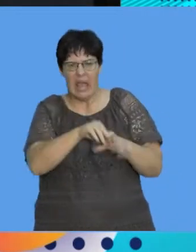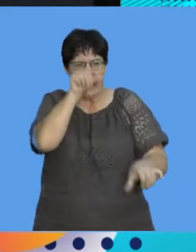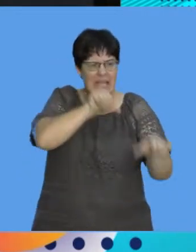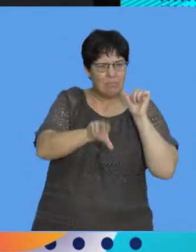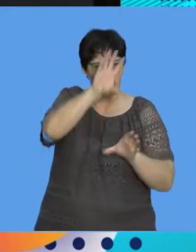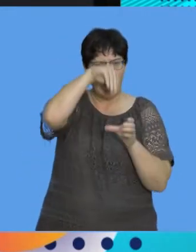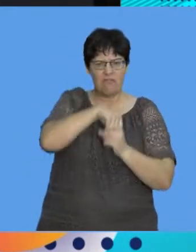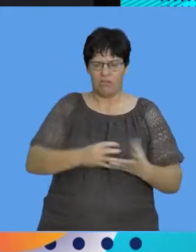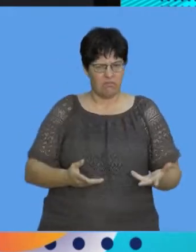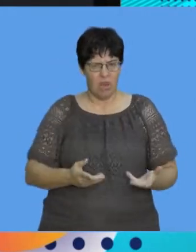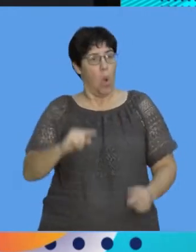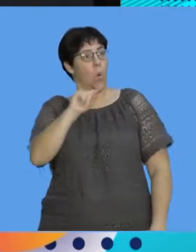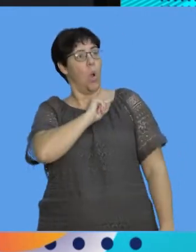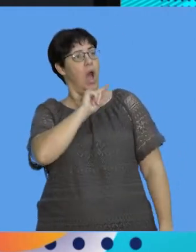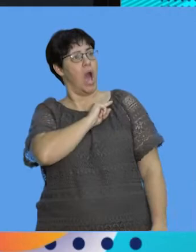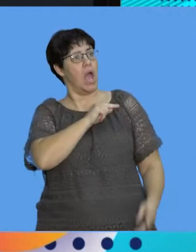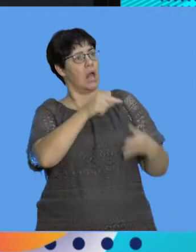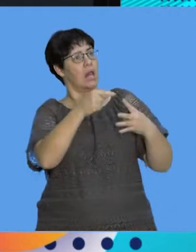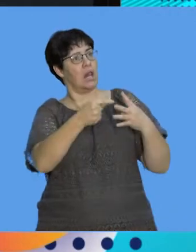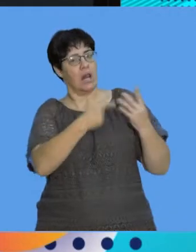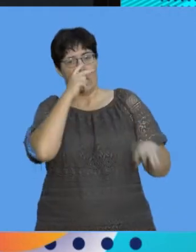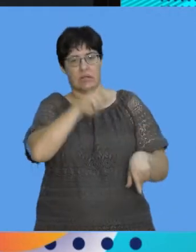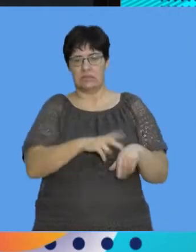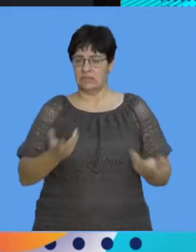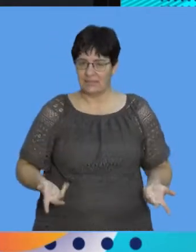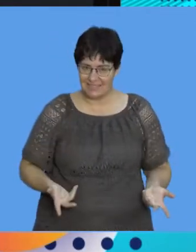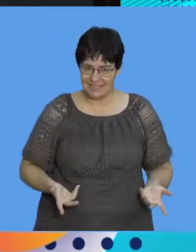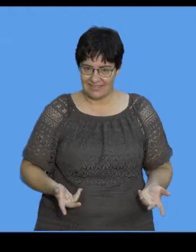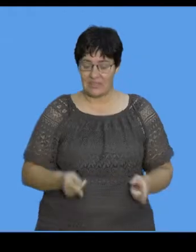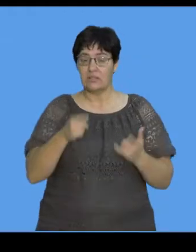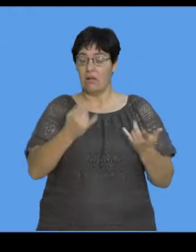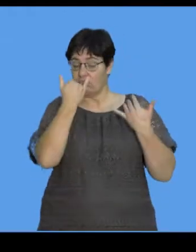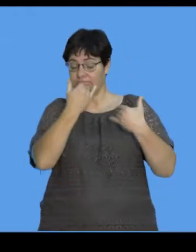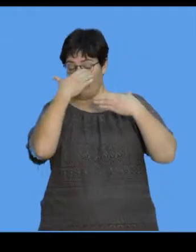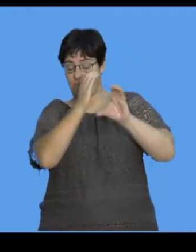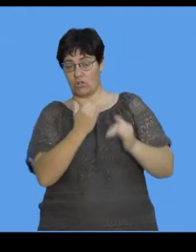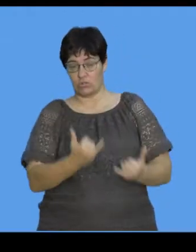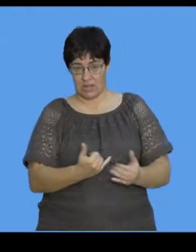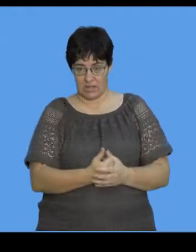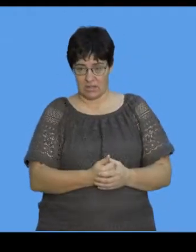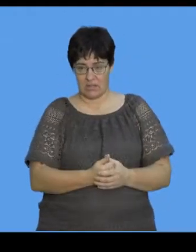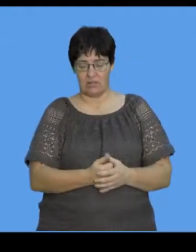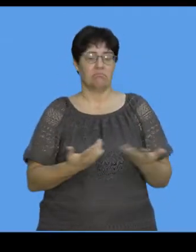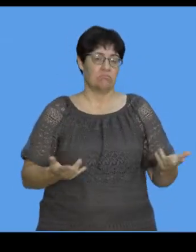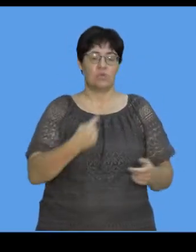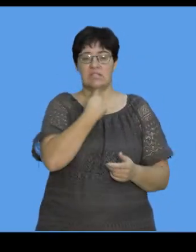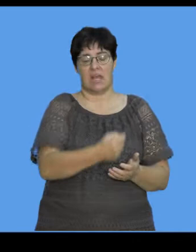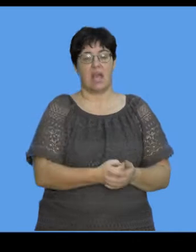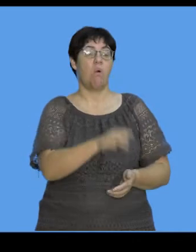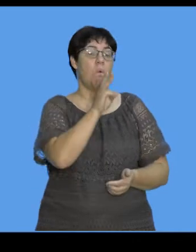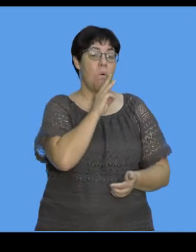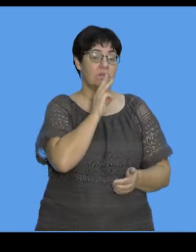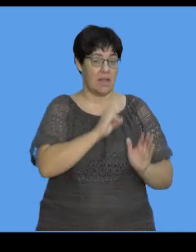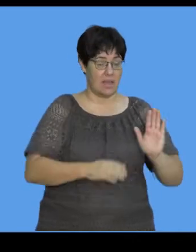it. Why am I going to eat it? Okay, now if I have a look at this today, if I say words like